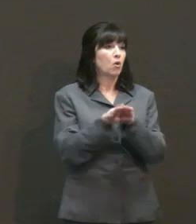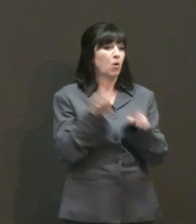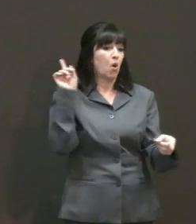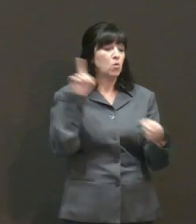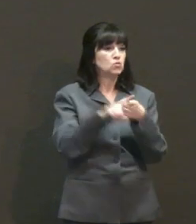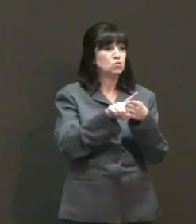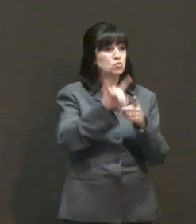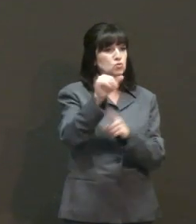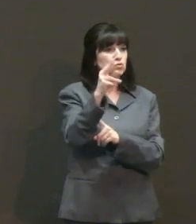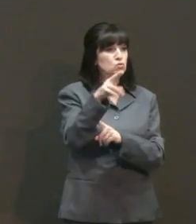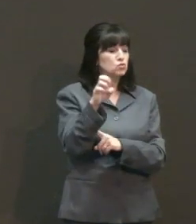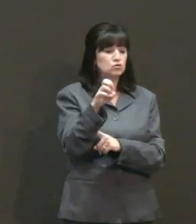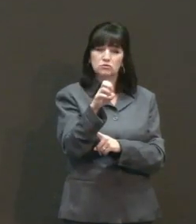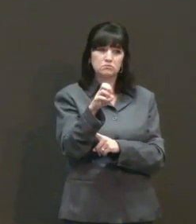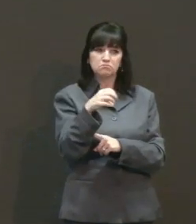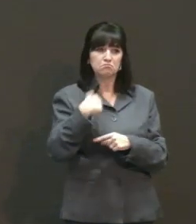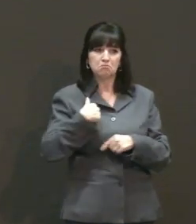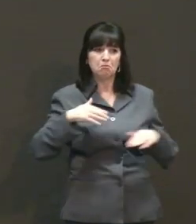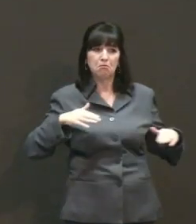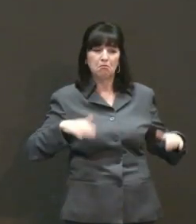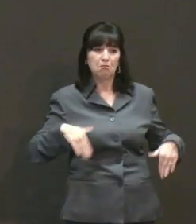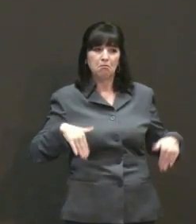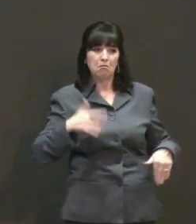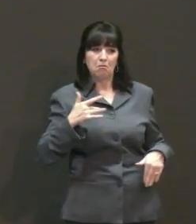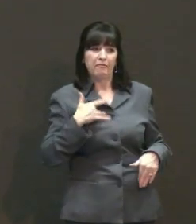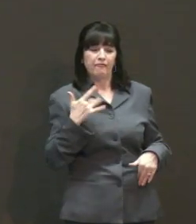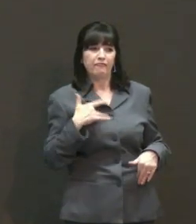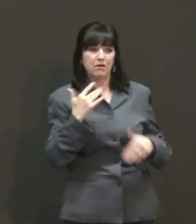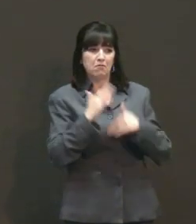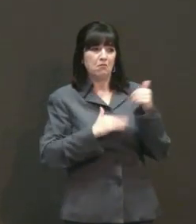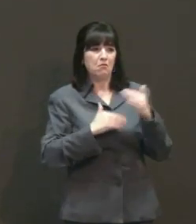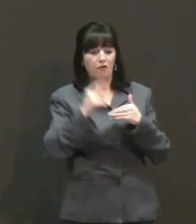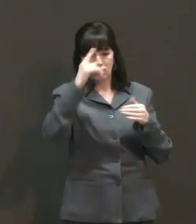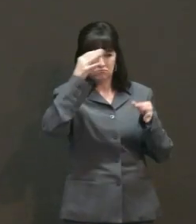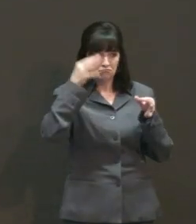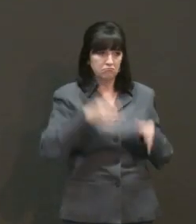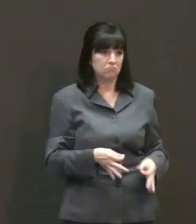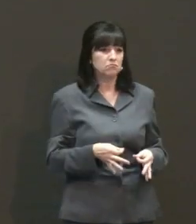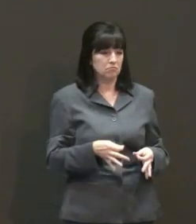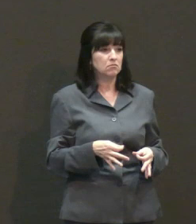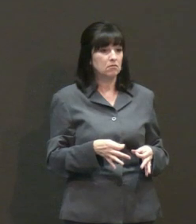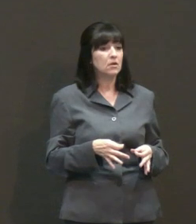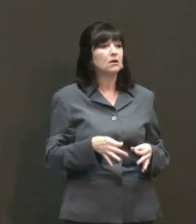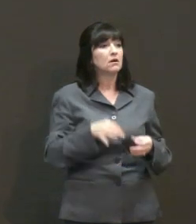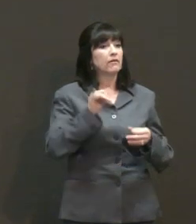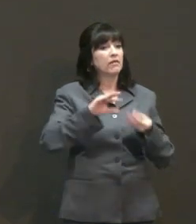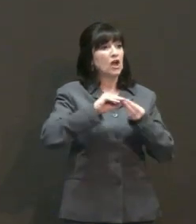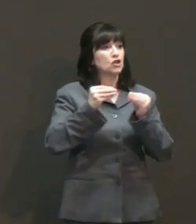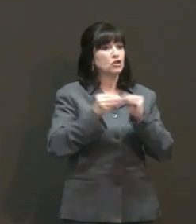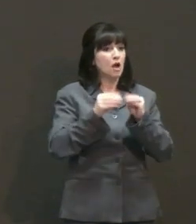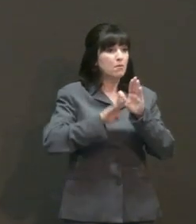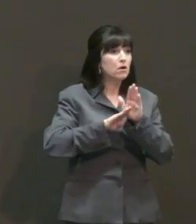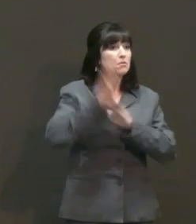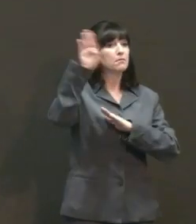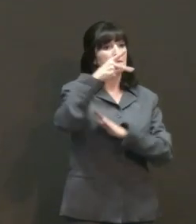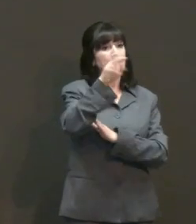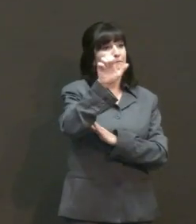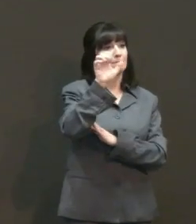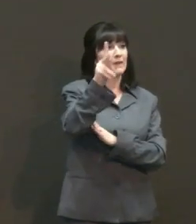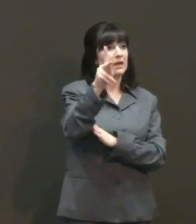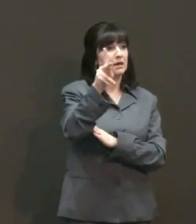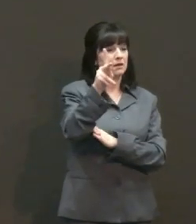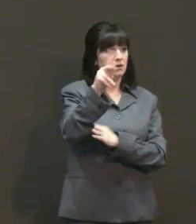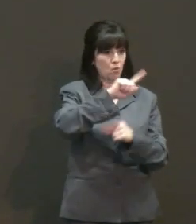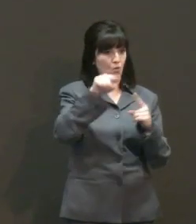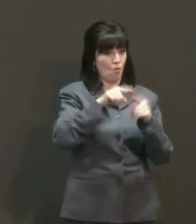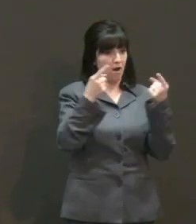We don't know when the peak's going to go or going to happen. Obviously, one of the things that we do, and one of the things that I do,